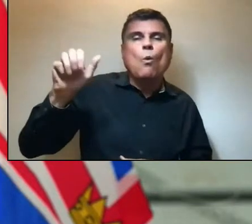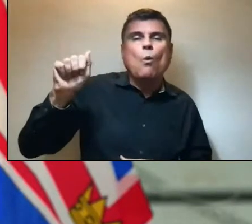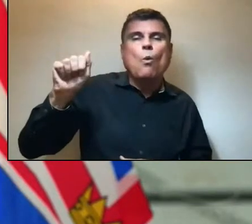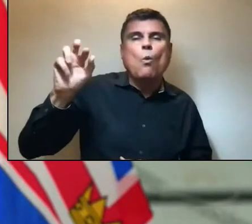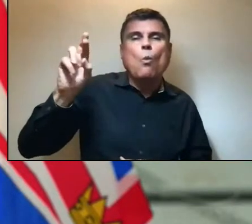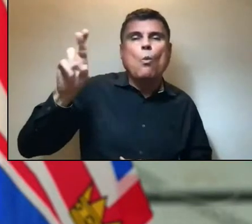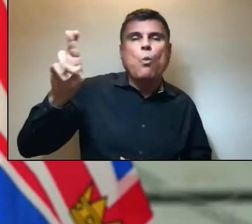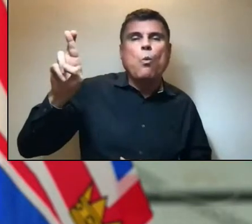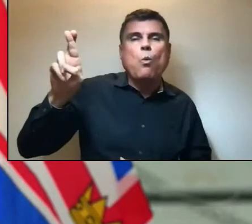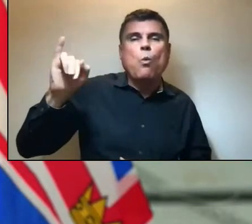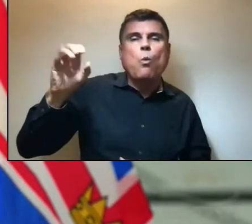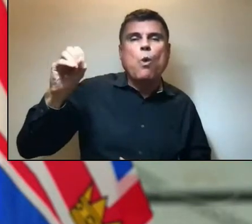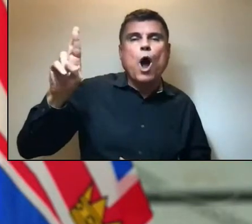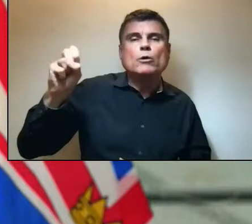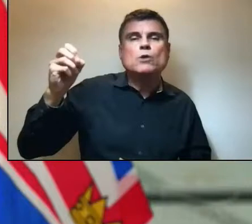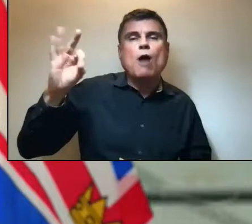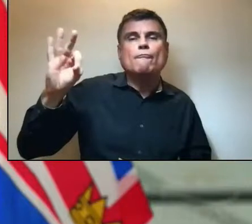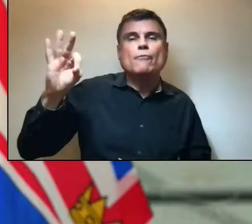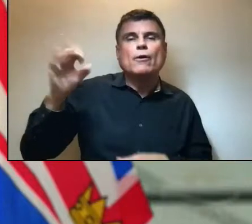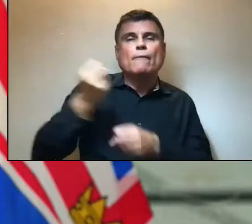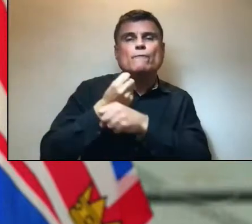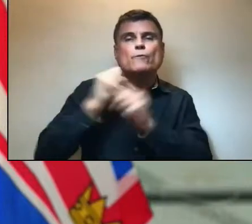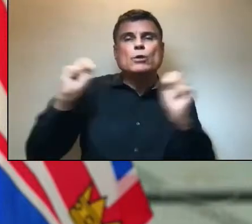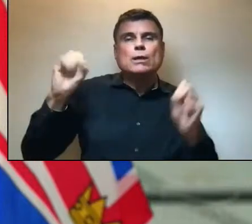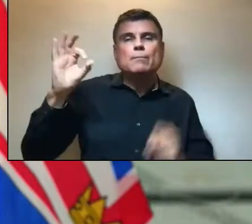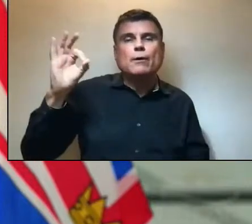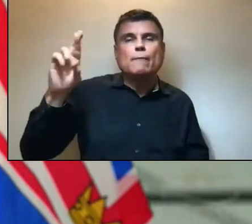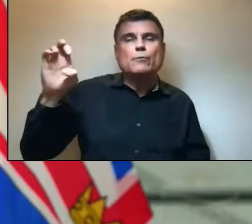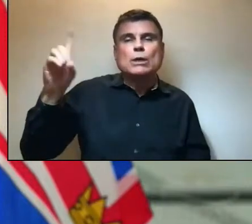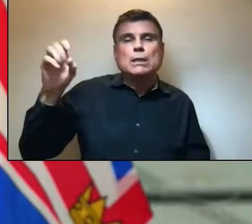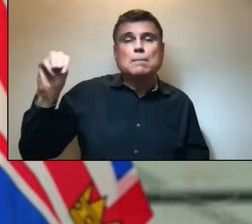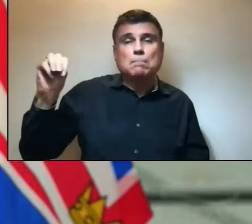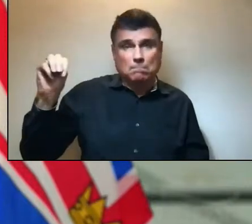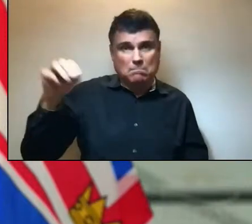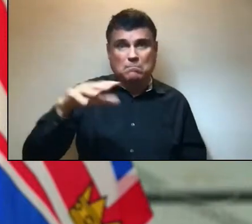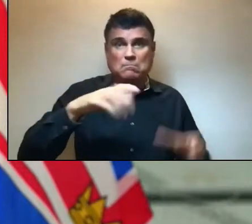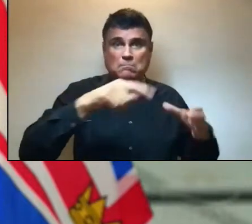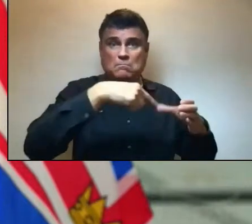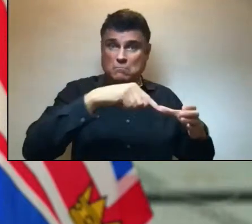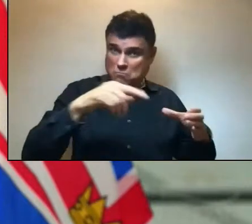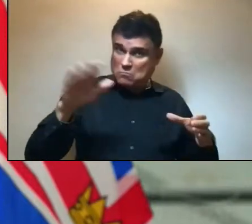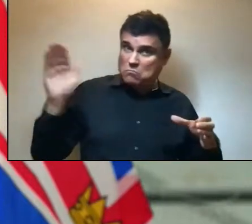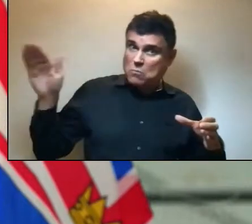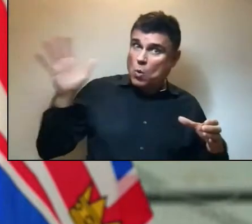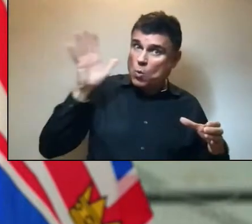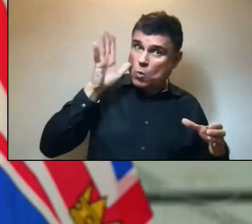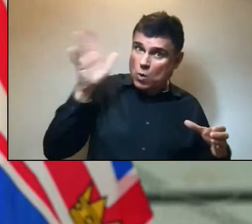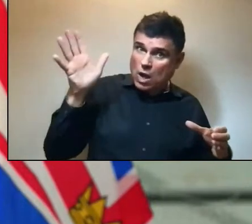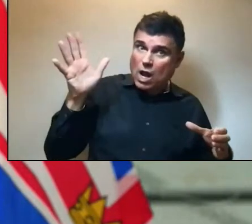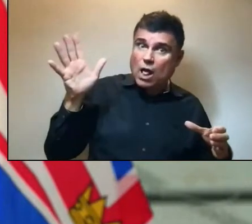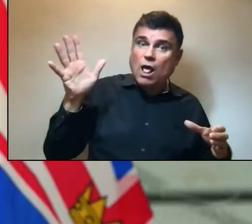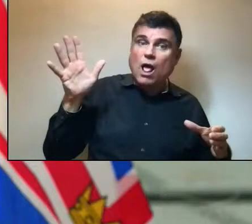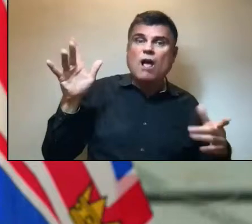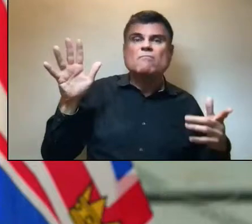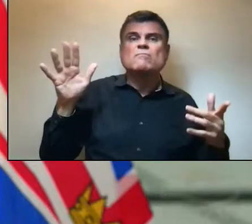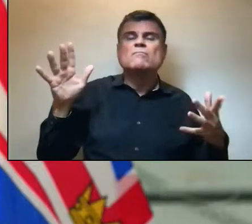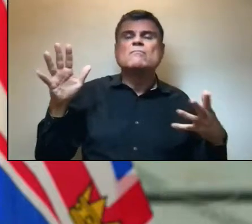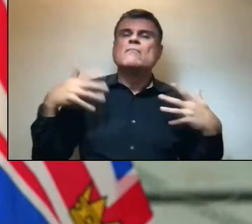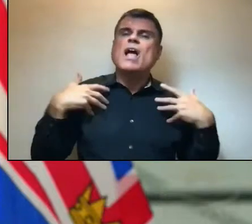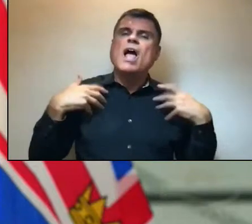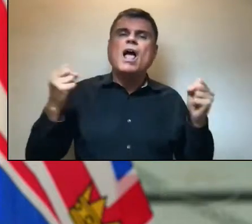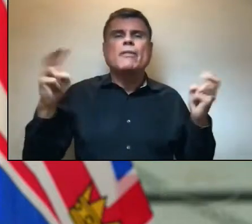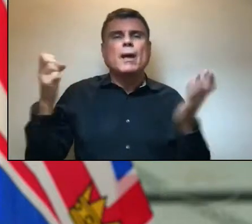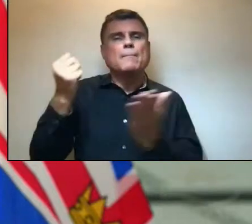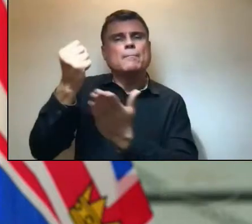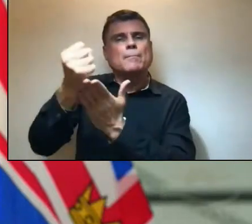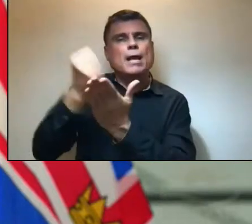this week or before Christmas is going to be implementing a health pass or a passport system as it relates to walking into grocery stores in